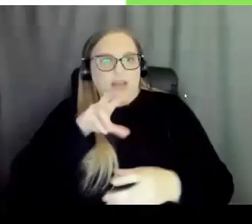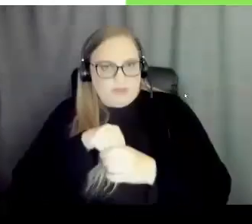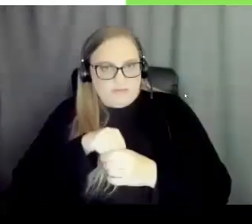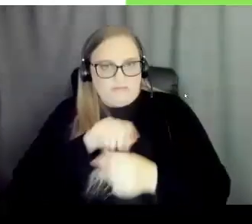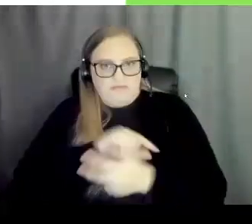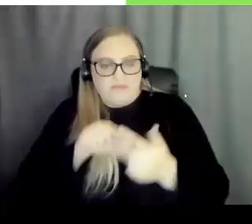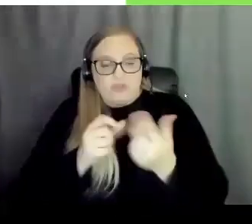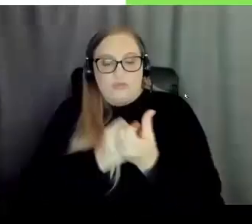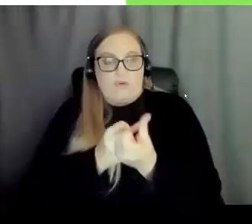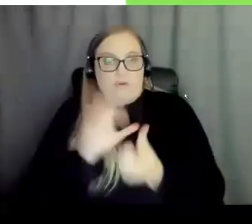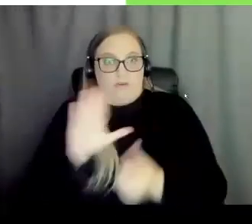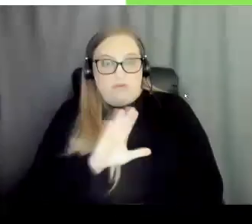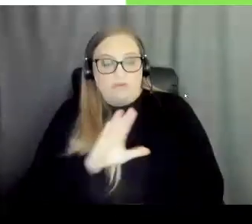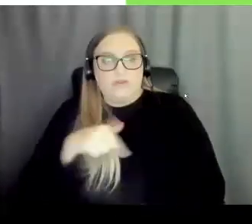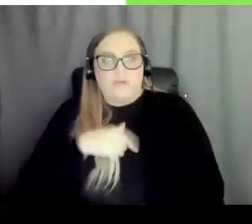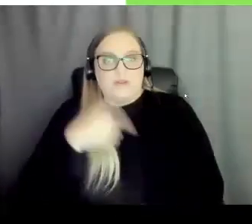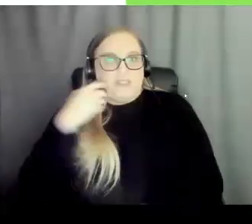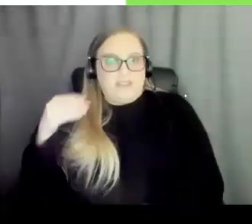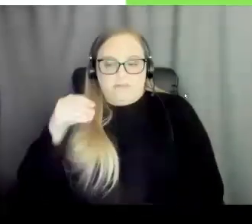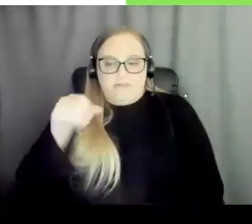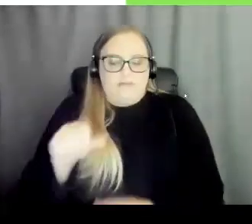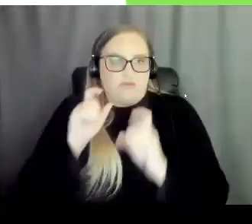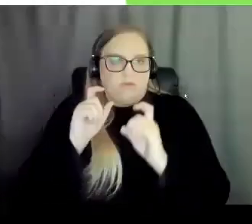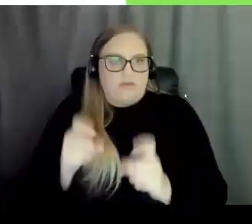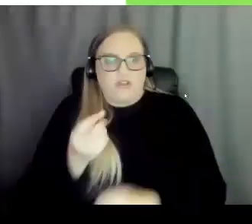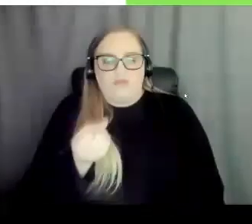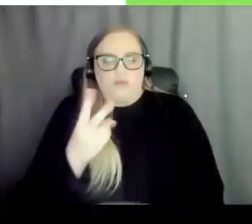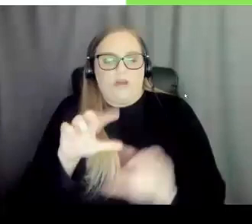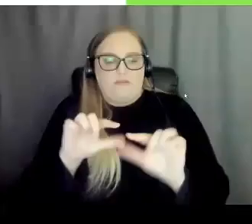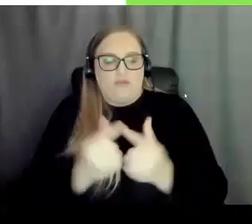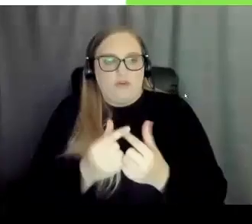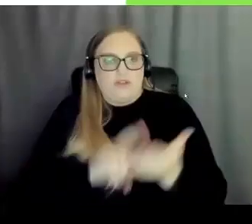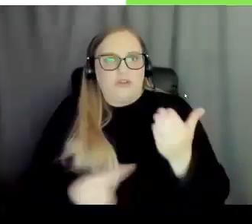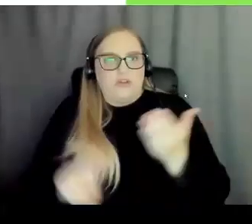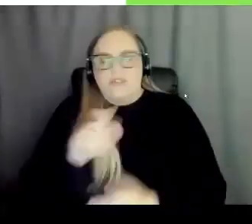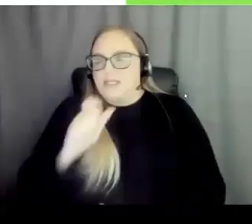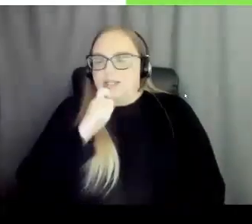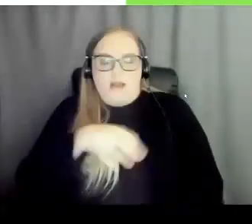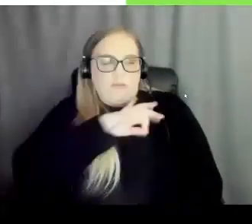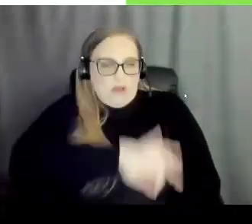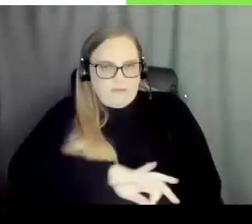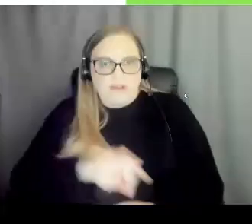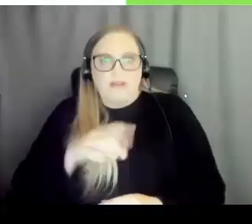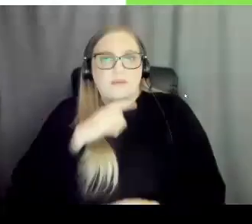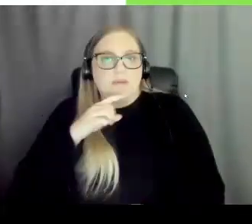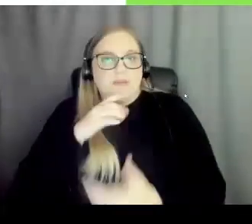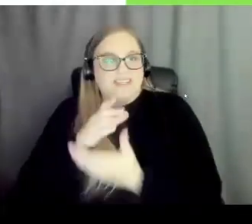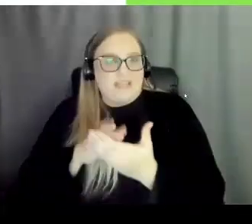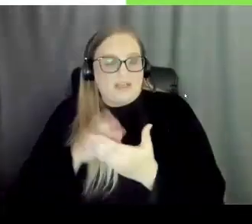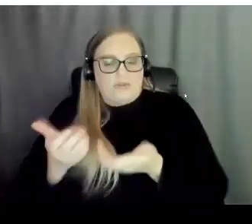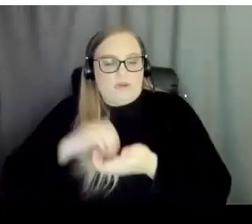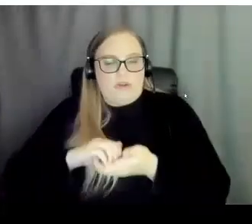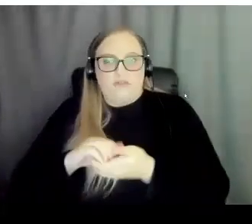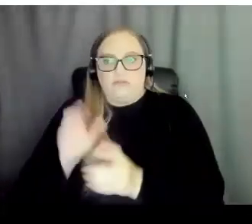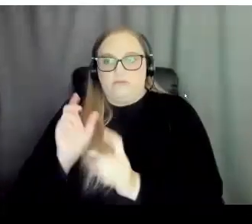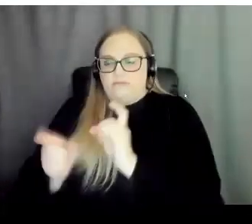activities, DOE has recently funded and awarded 12 groups of university, nonprofit, and public sector partners to work with communities to